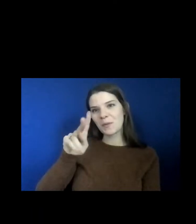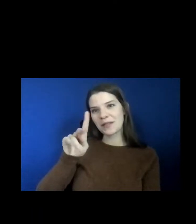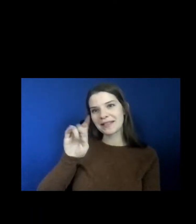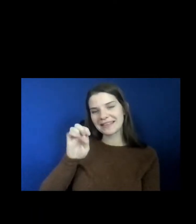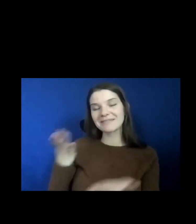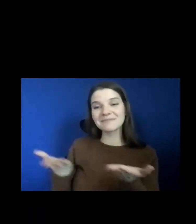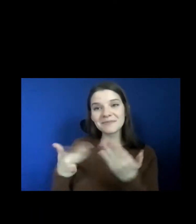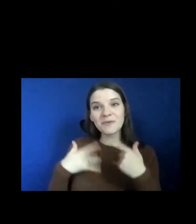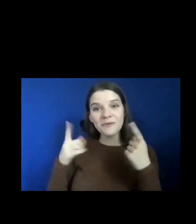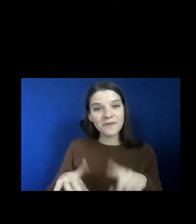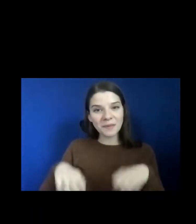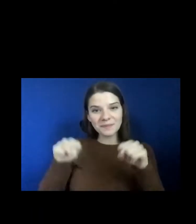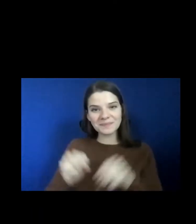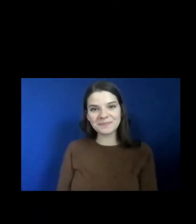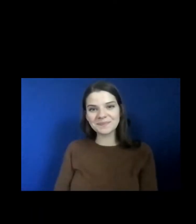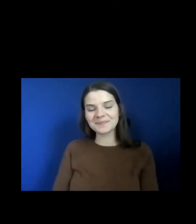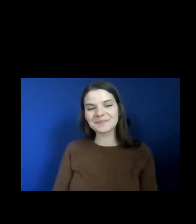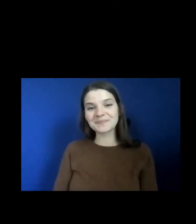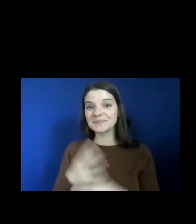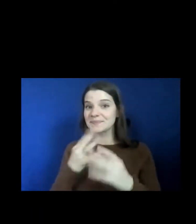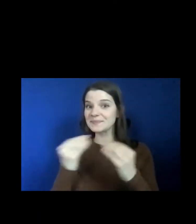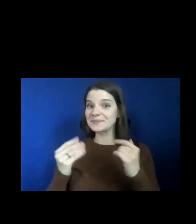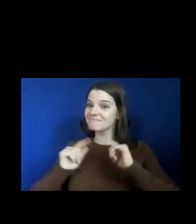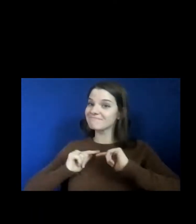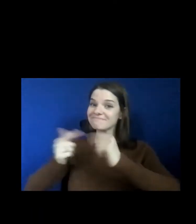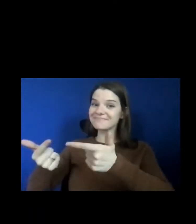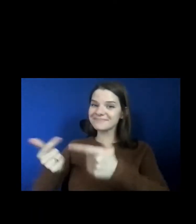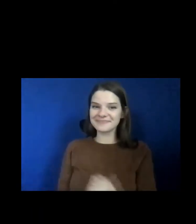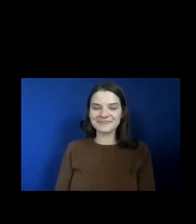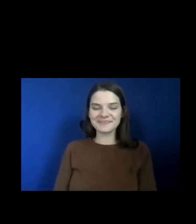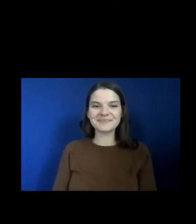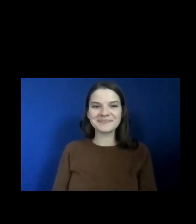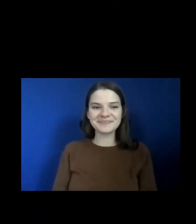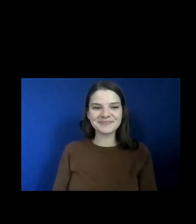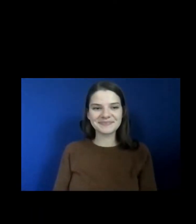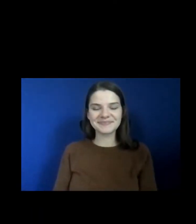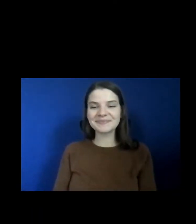event, and it's all yours.